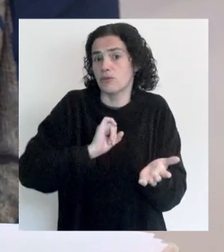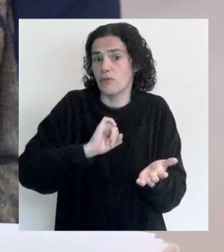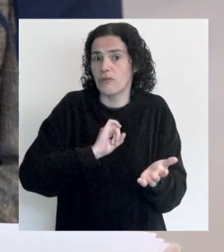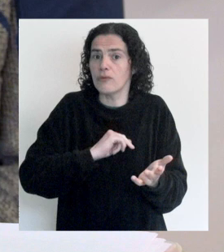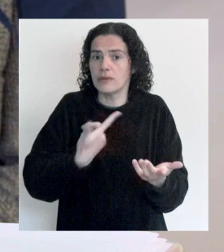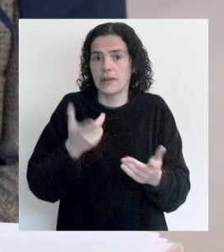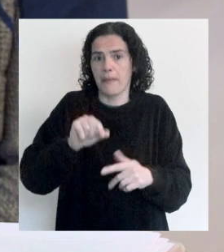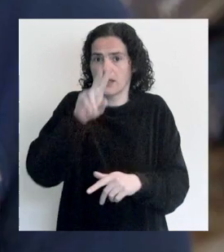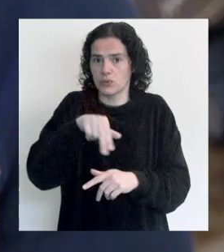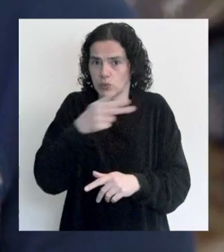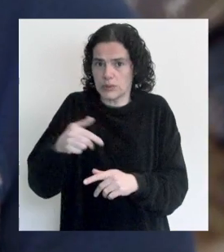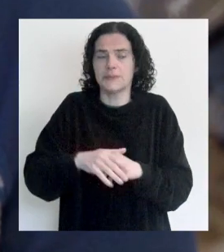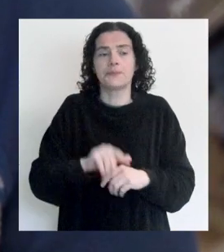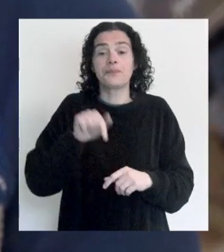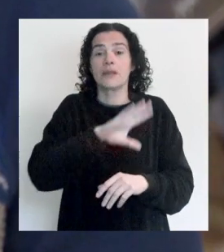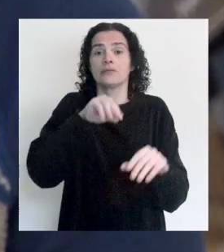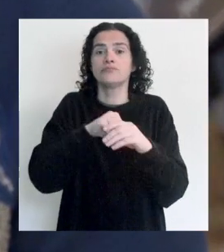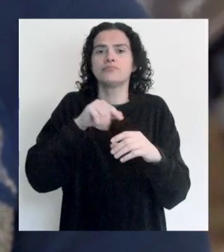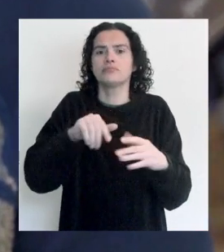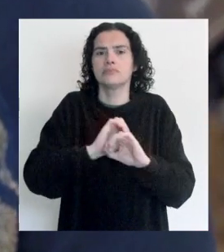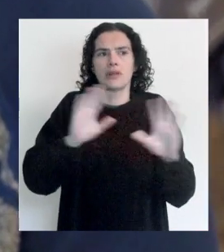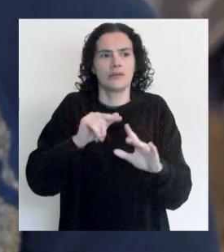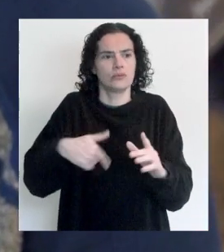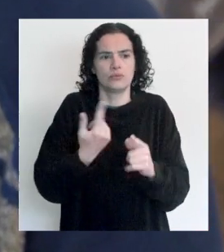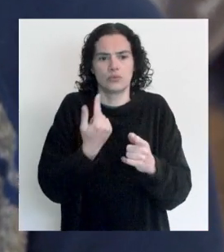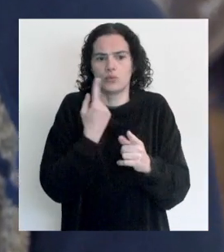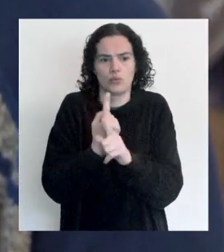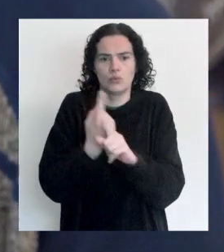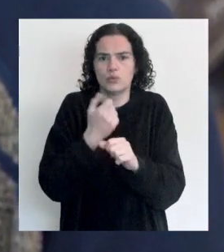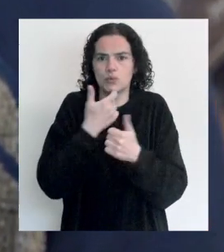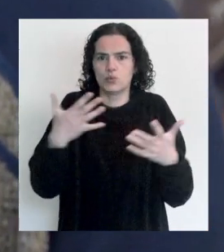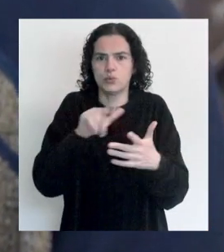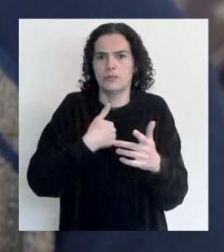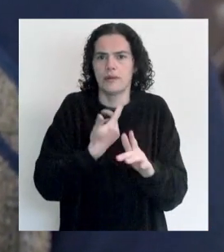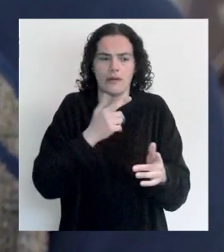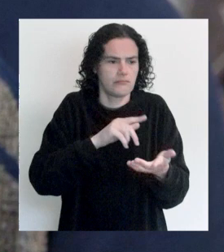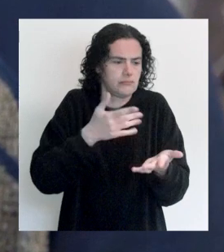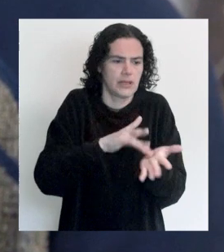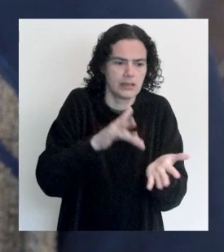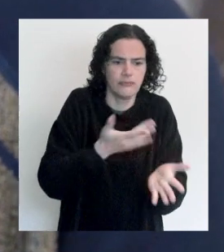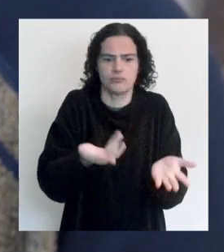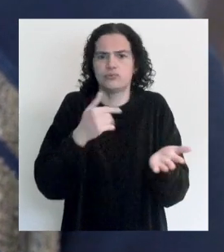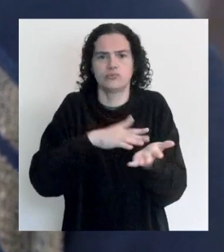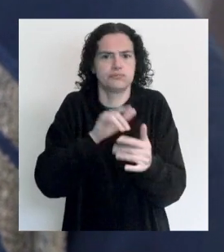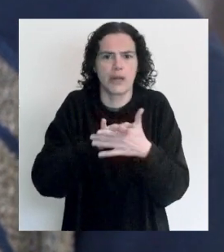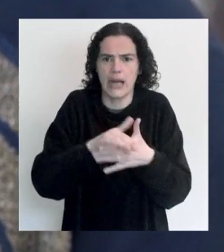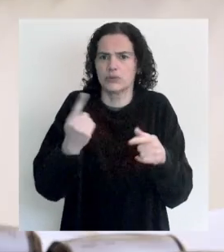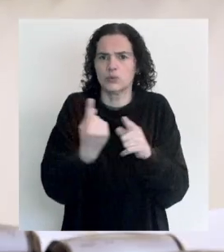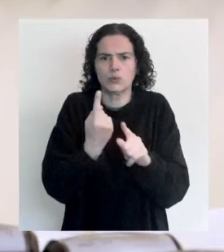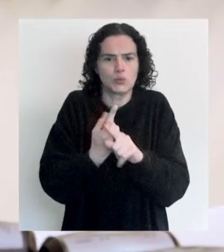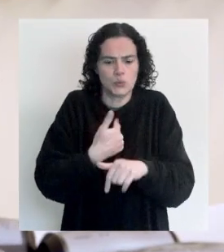also in Switzerland. And that sort of includes, of course, solo shows I would curate, group shows I would curate, books I would write, lectures I would